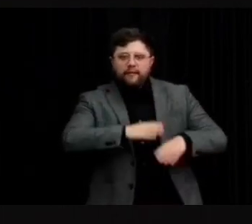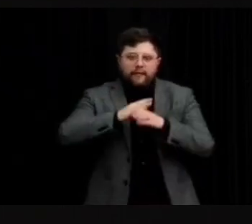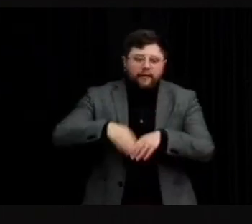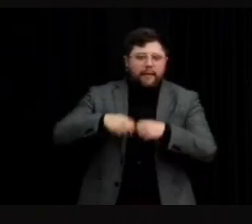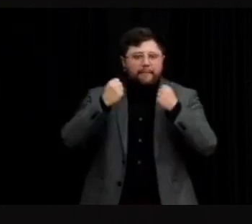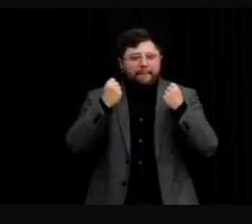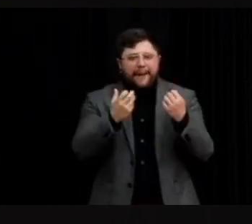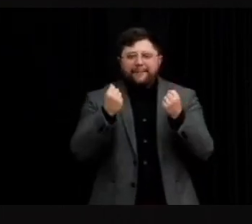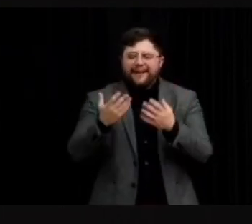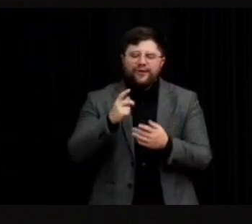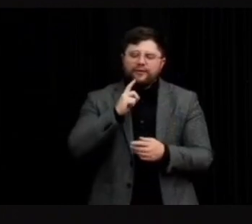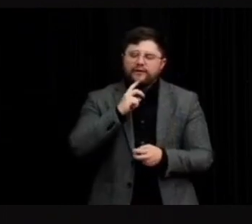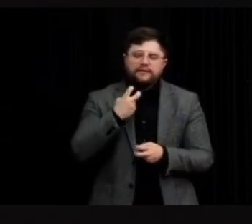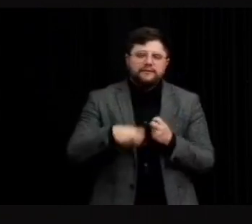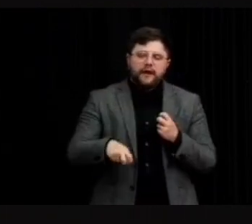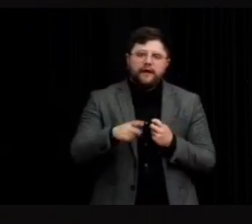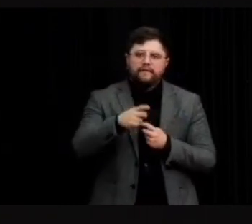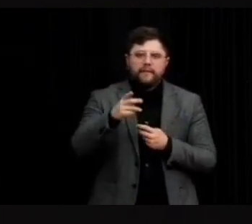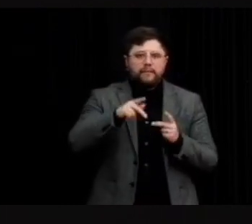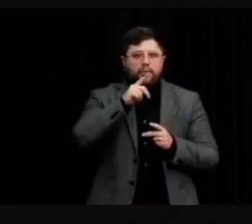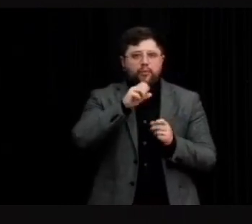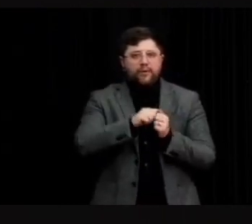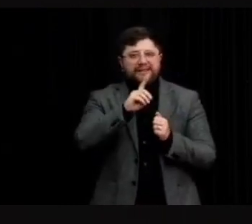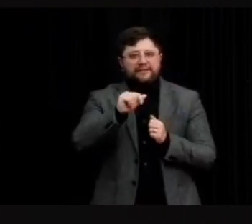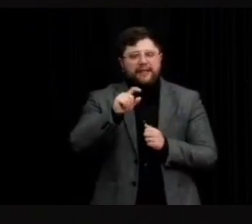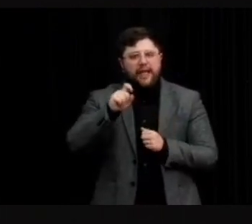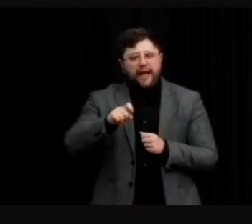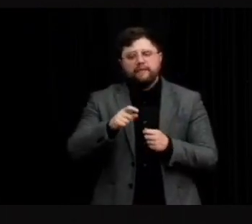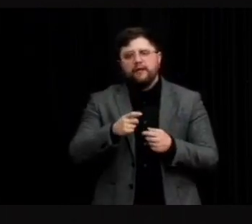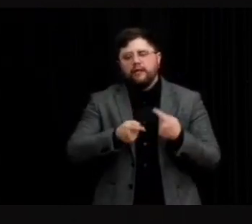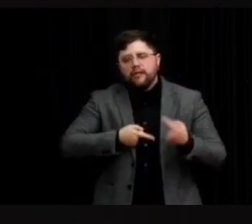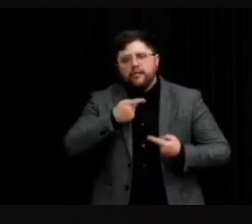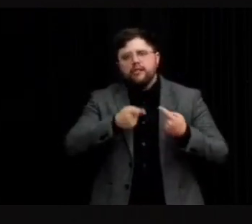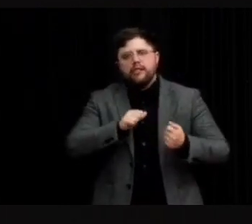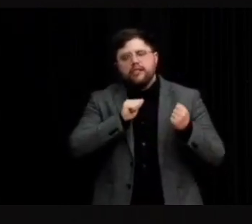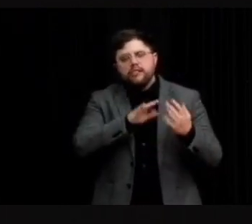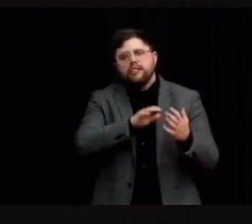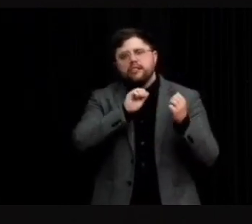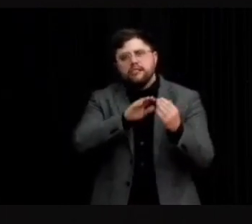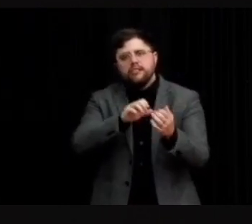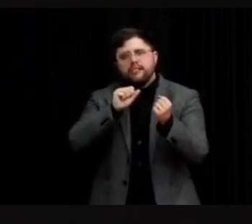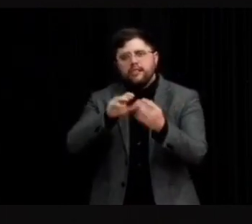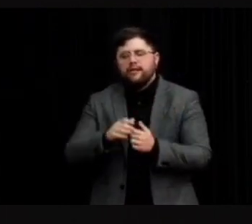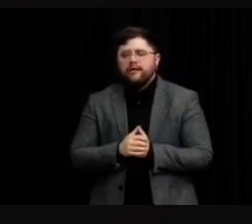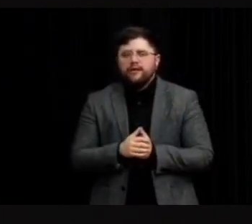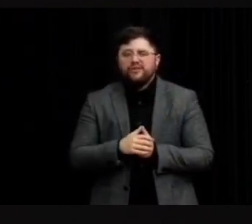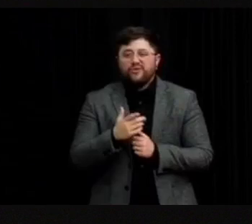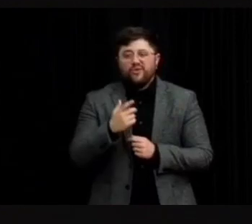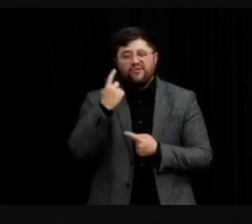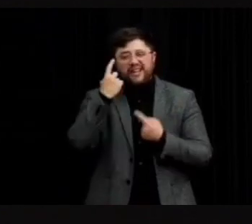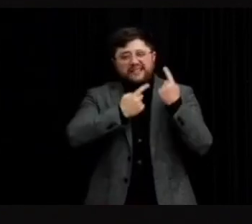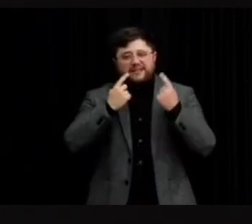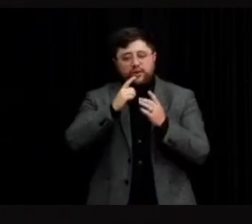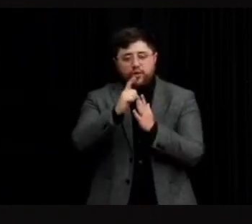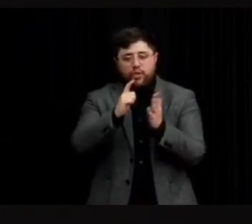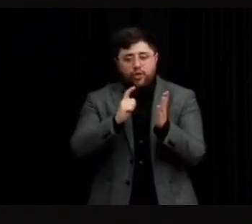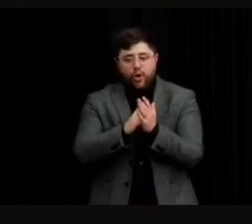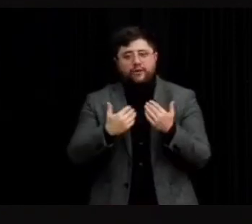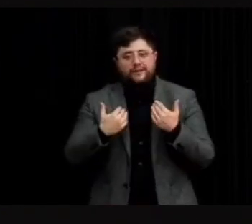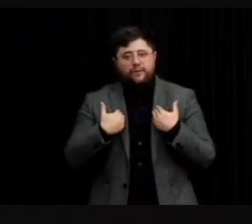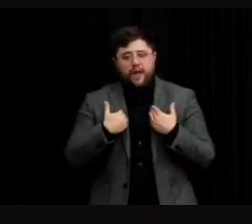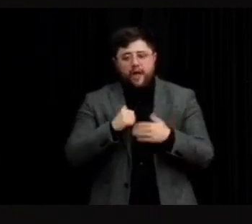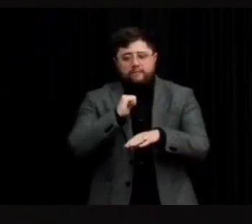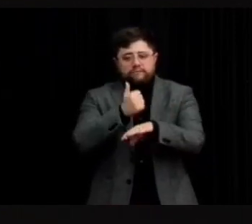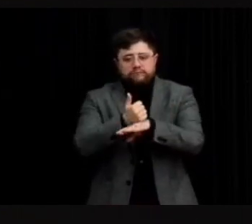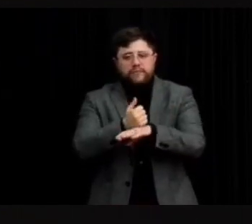have to combat on an individual level. So thinking about the laws that we have in place, right,